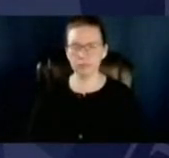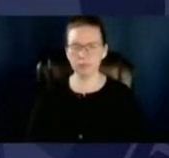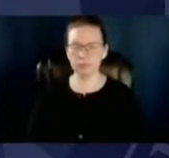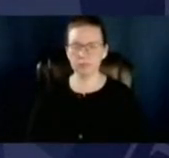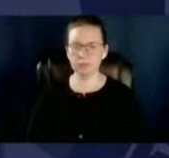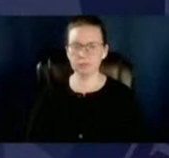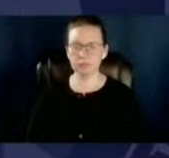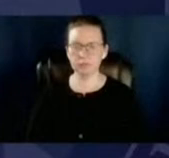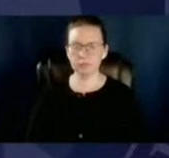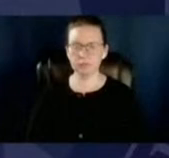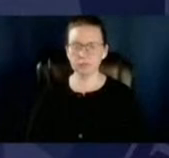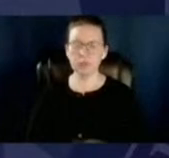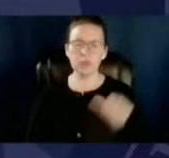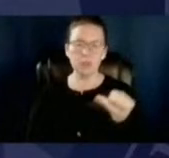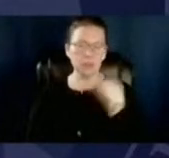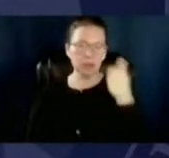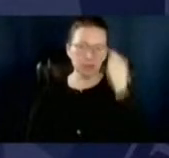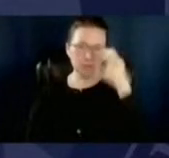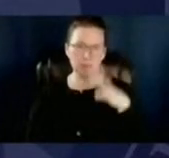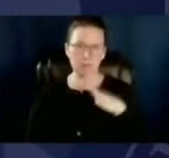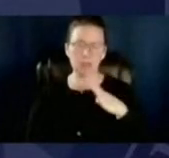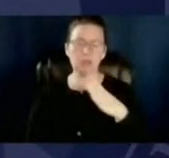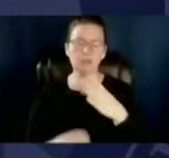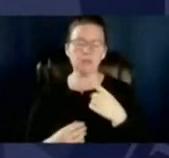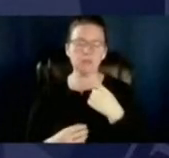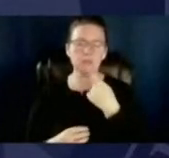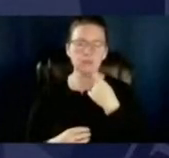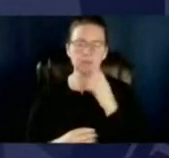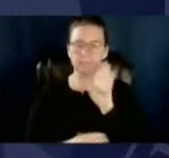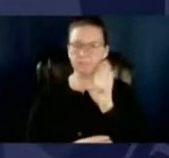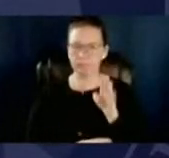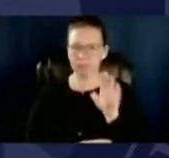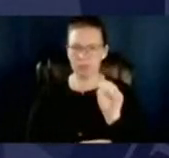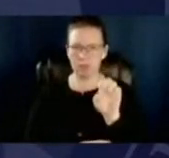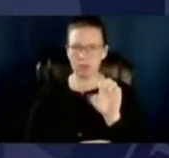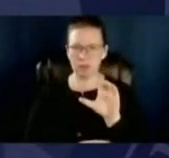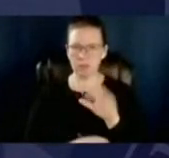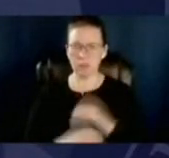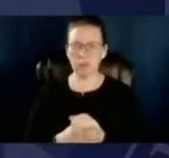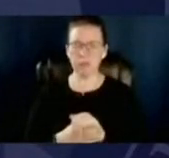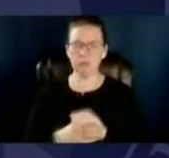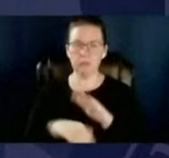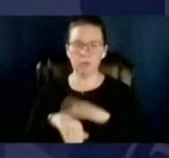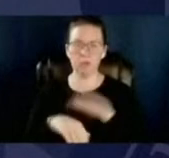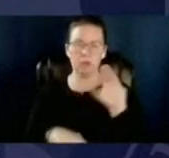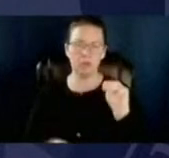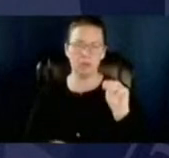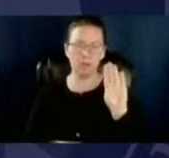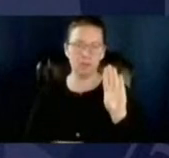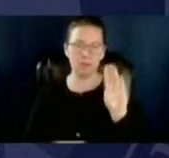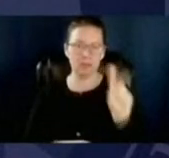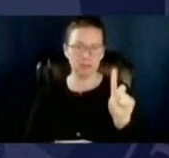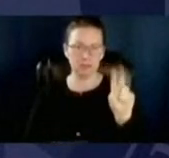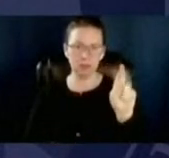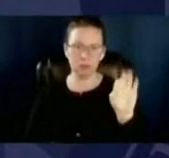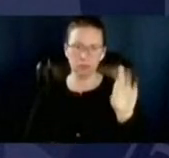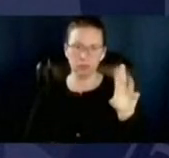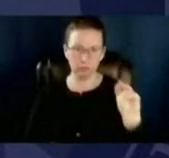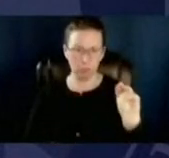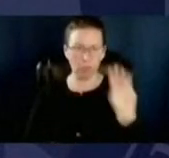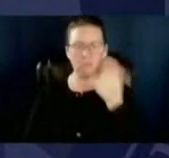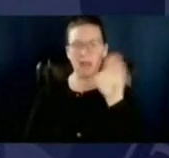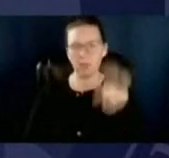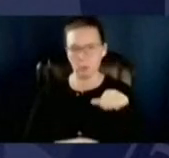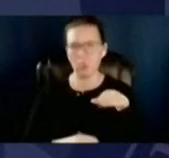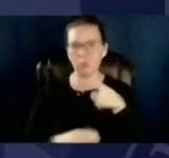Hi, thank you, Secretary. Just on the MDB reform, which is going to be discussed at